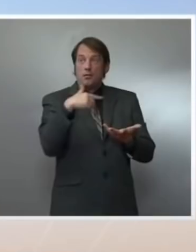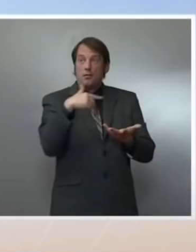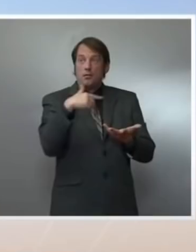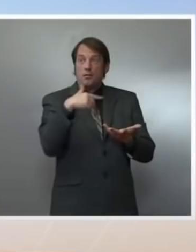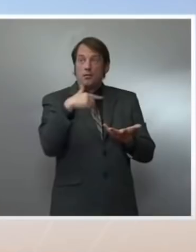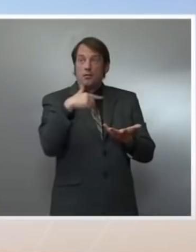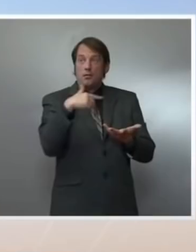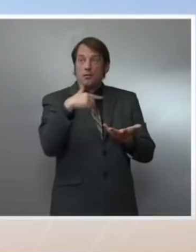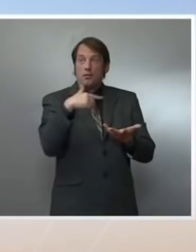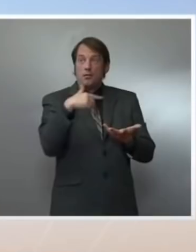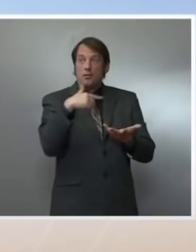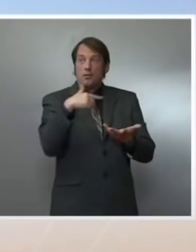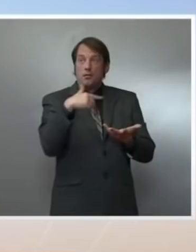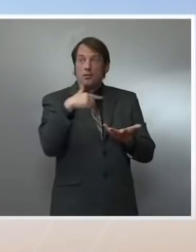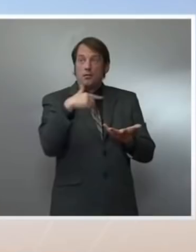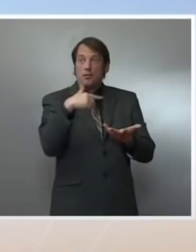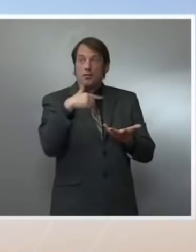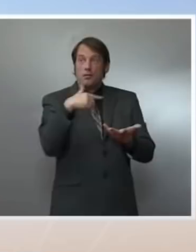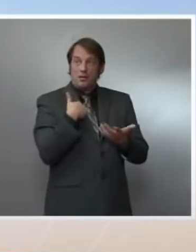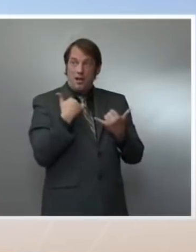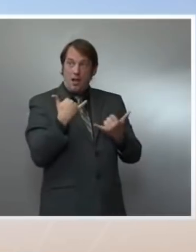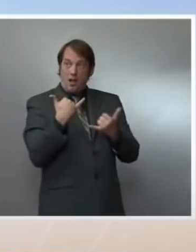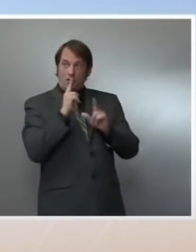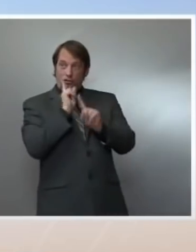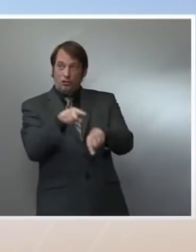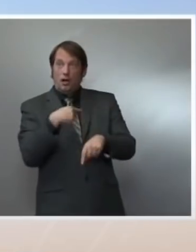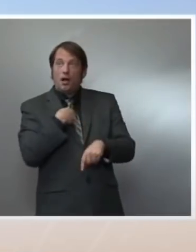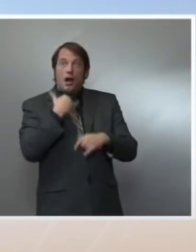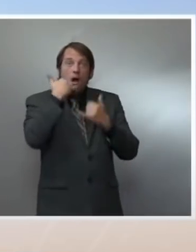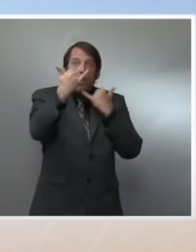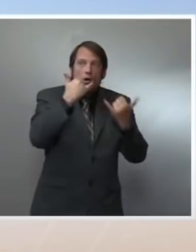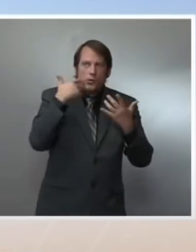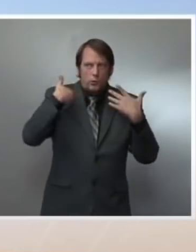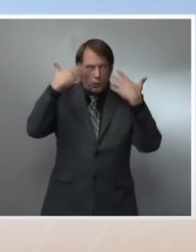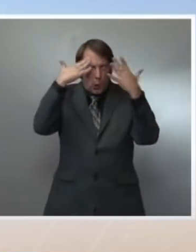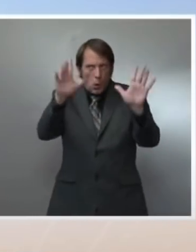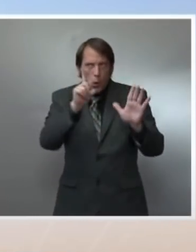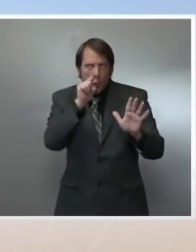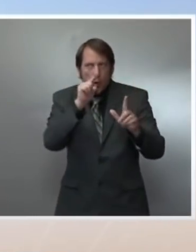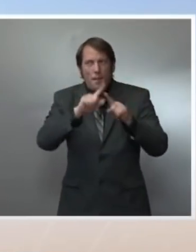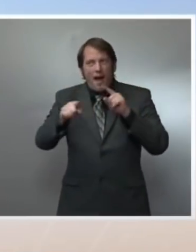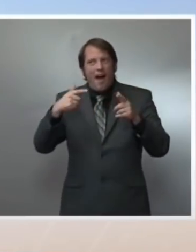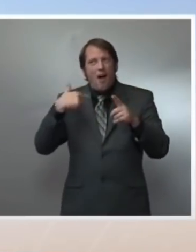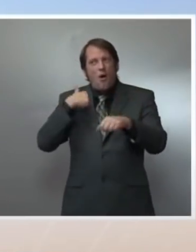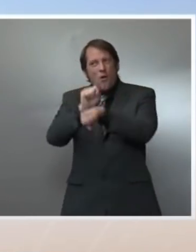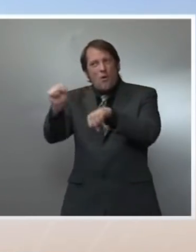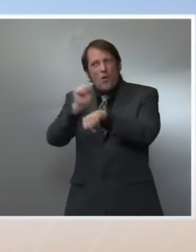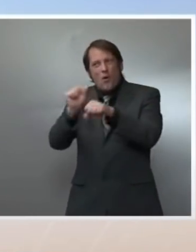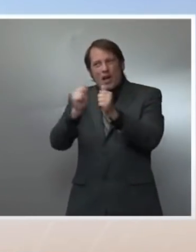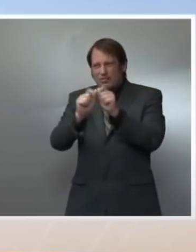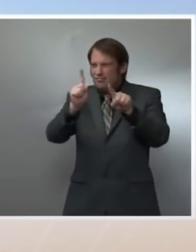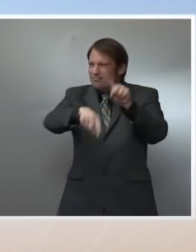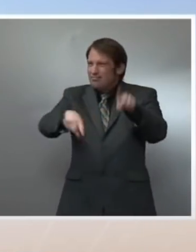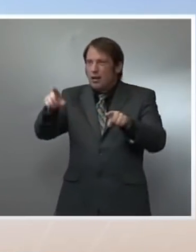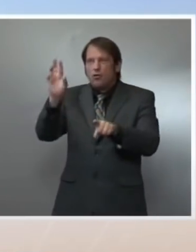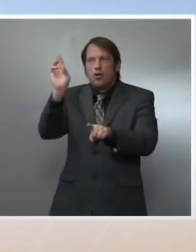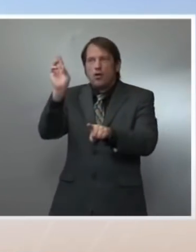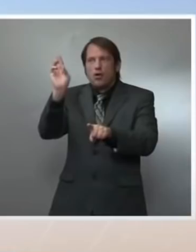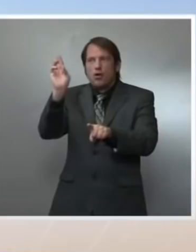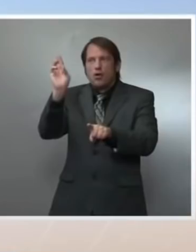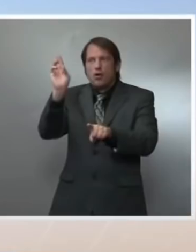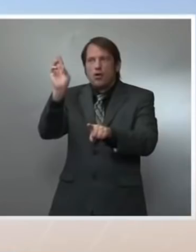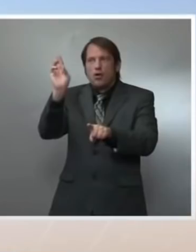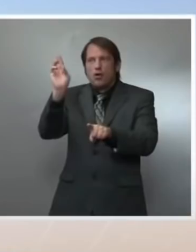I mean, why doesn't she answer the question? Let's listen more, Sirloin. Republicans about a range of issues, but there are a lot of topics that certainly come up,